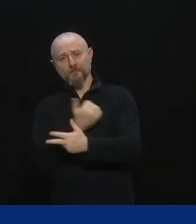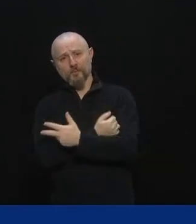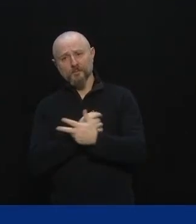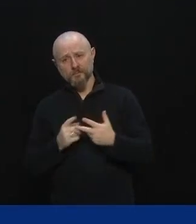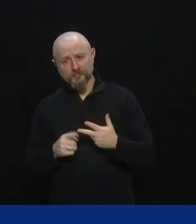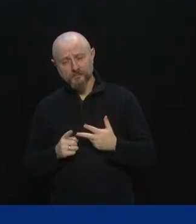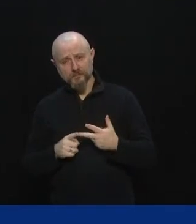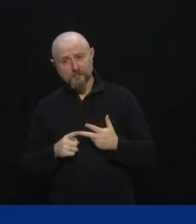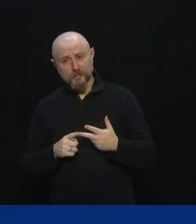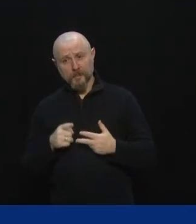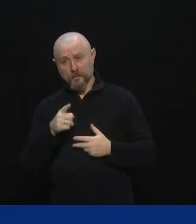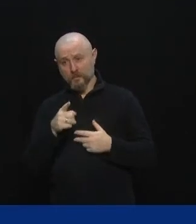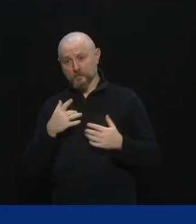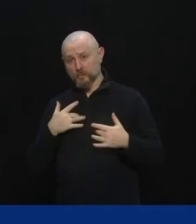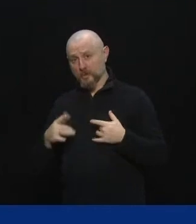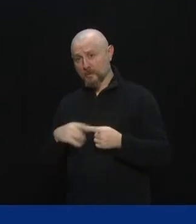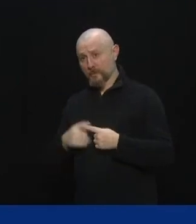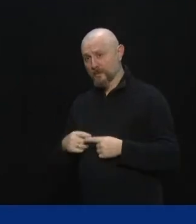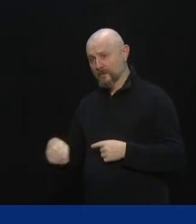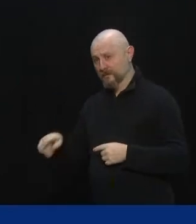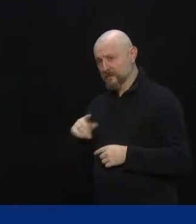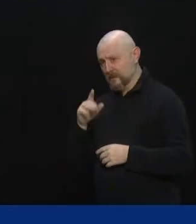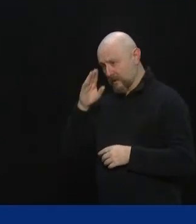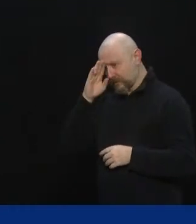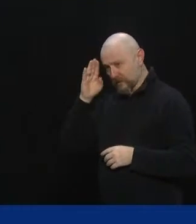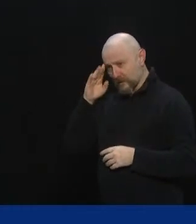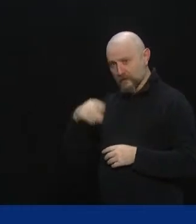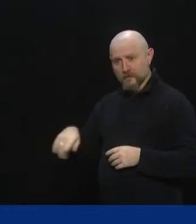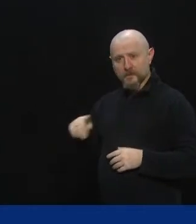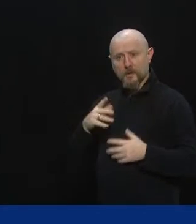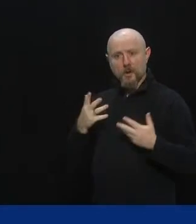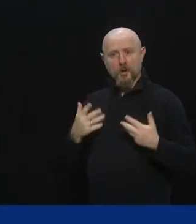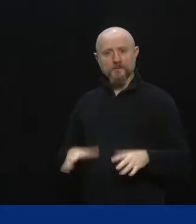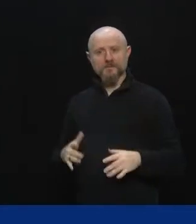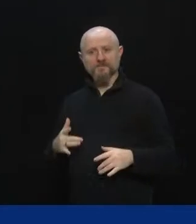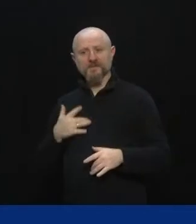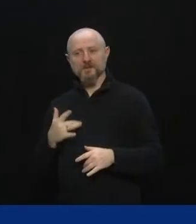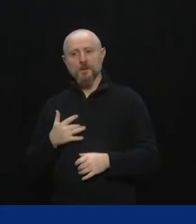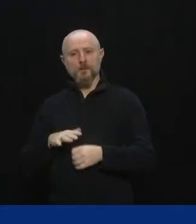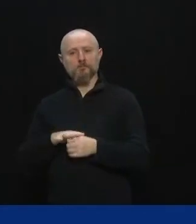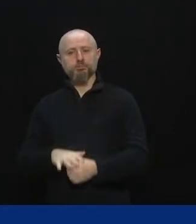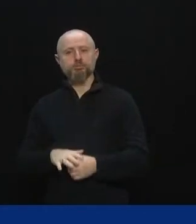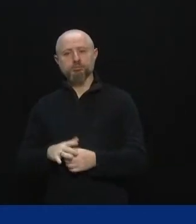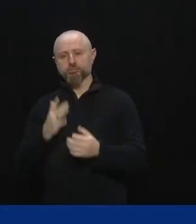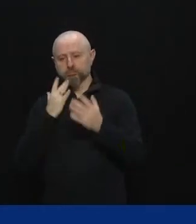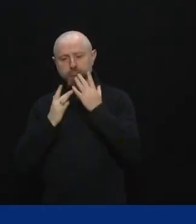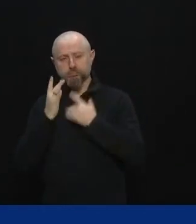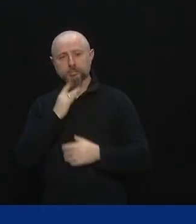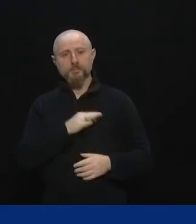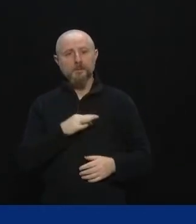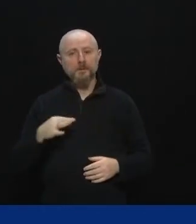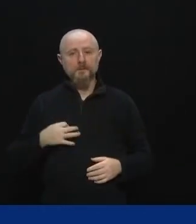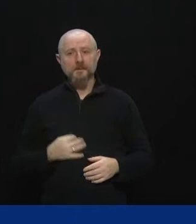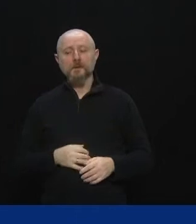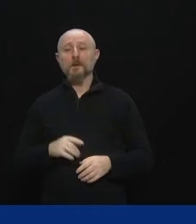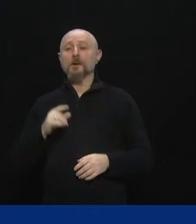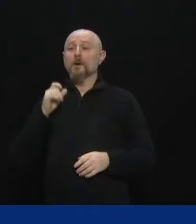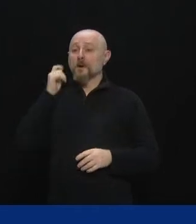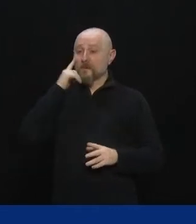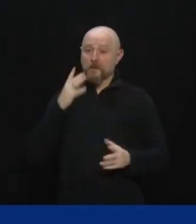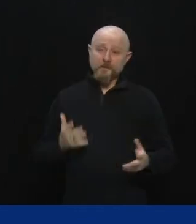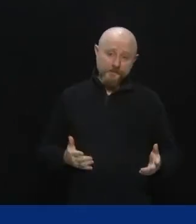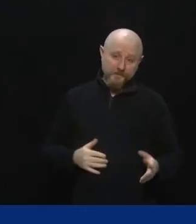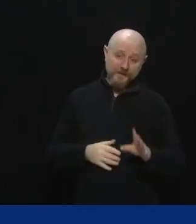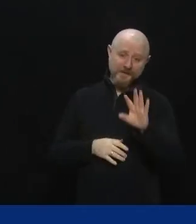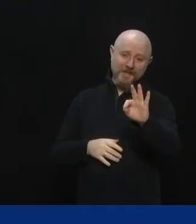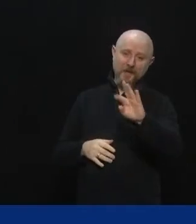worry that it could be an issue with hospitals that are already facing staffing shortages? Well, first of all, 92% of all workers got